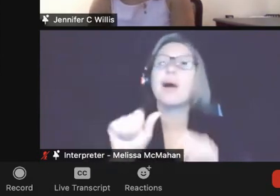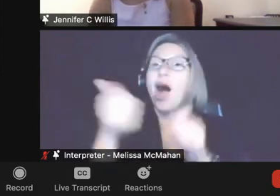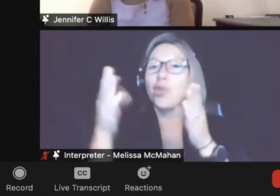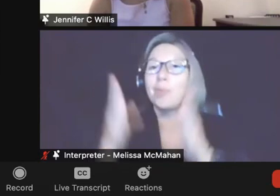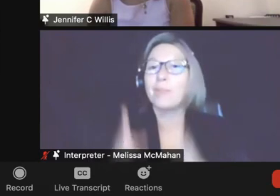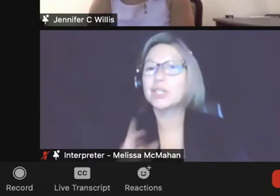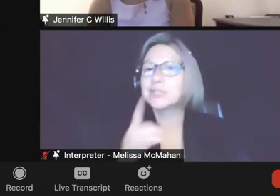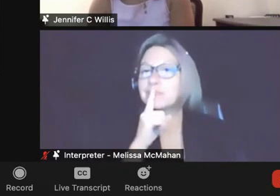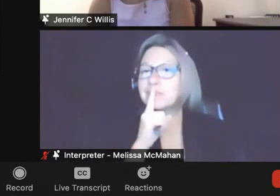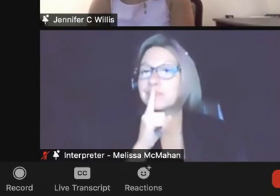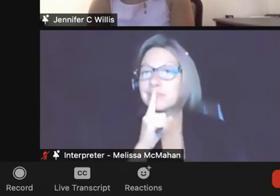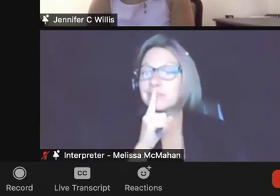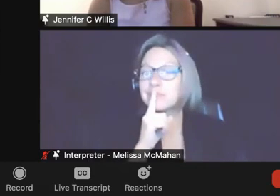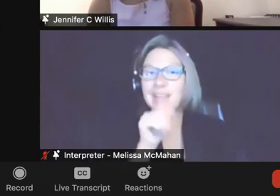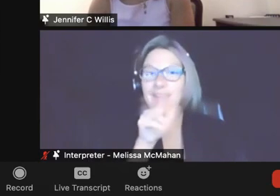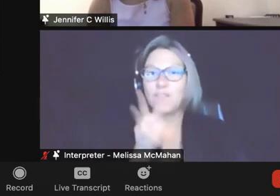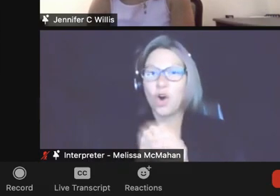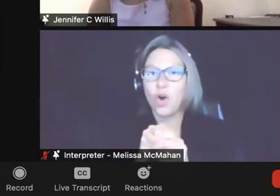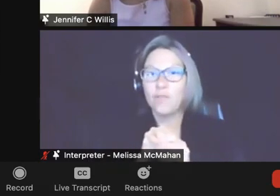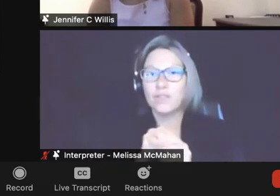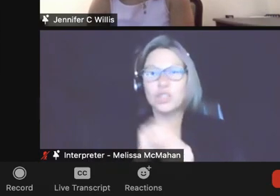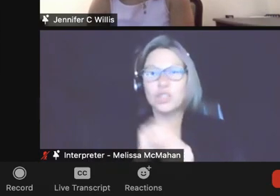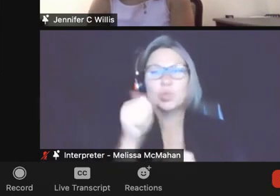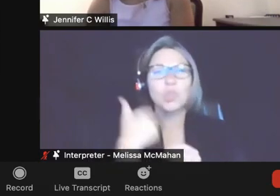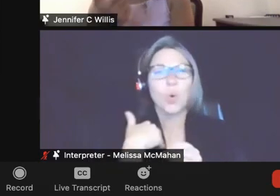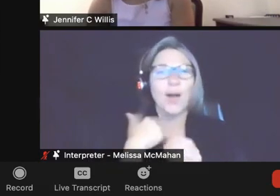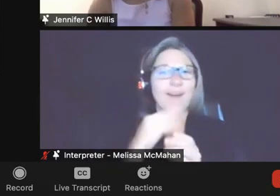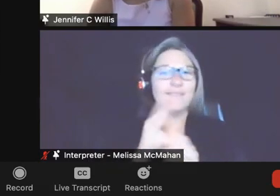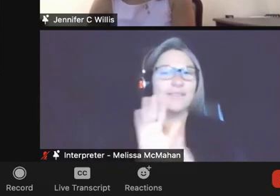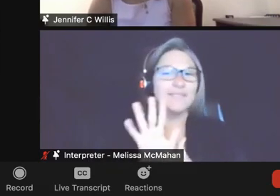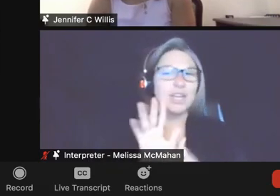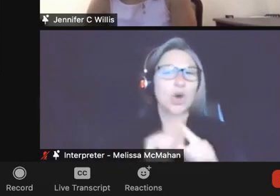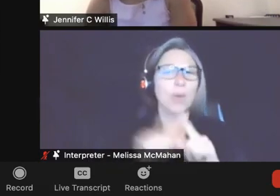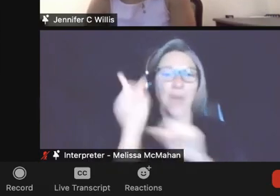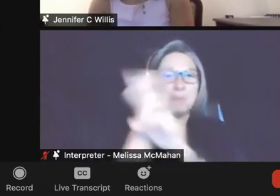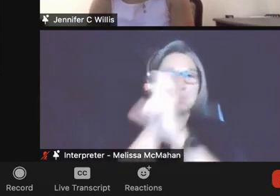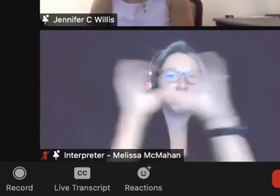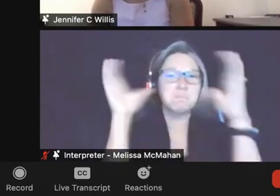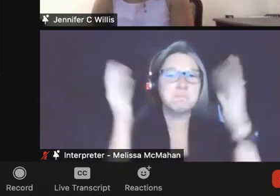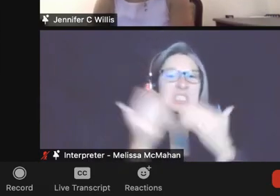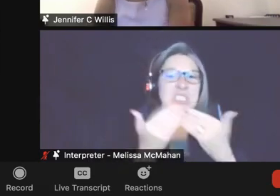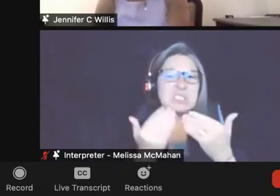involved. So we don't have a video of that, but you could imagine that pretty easily.